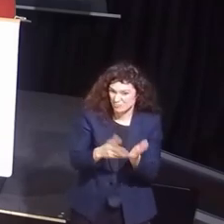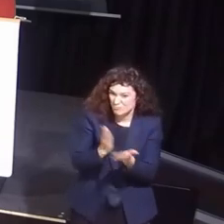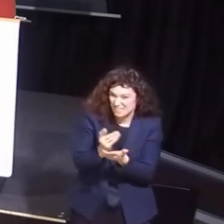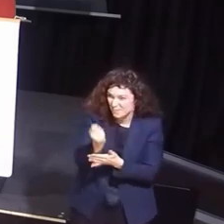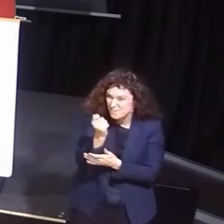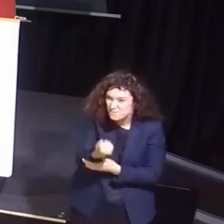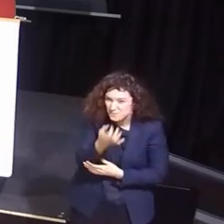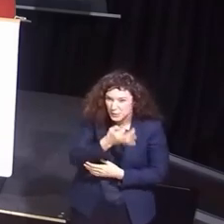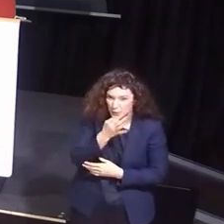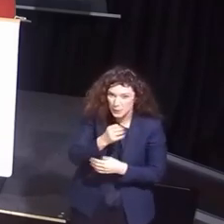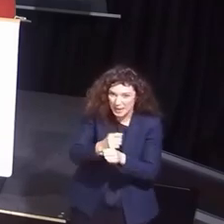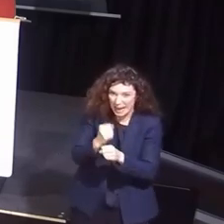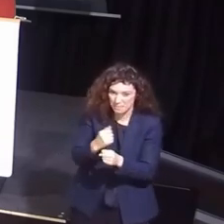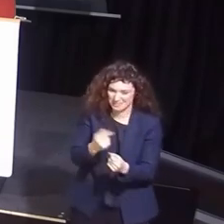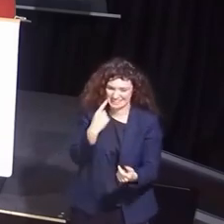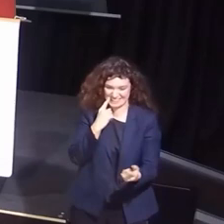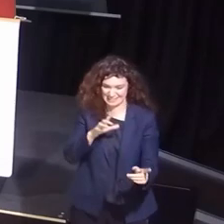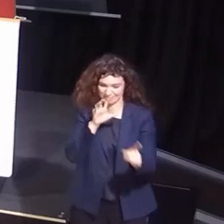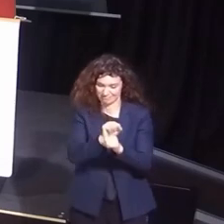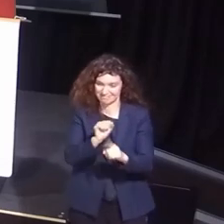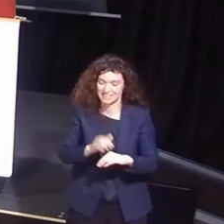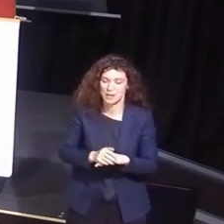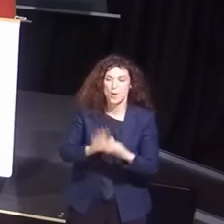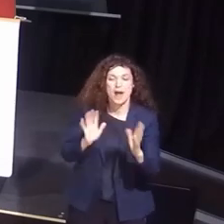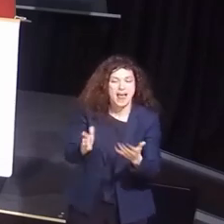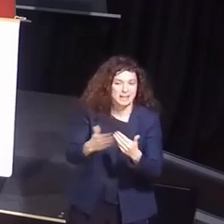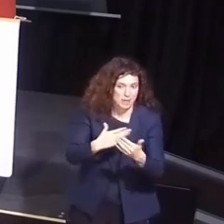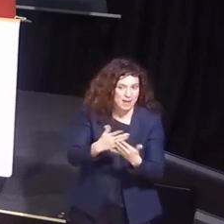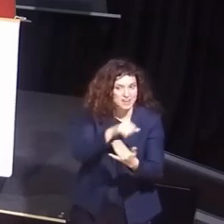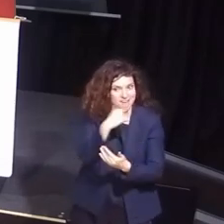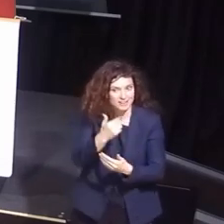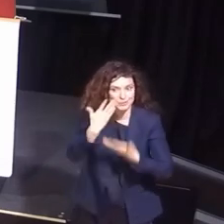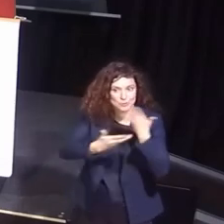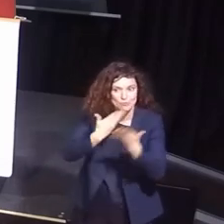Anyway. So, games, I've got a nice story to end on. So,